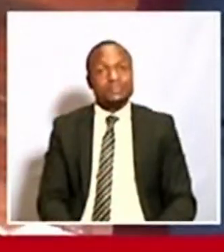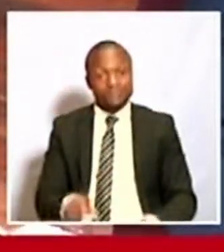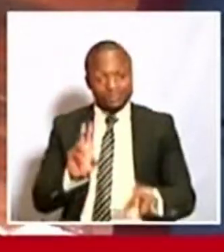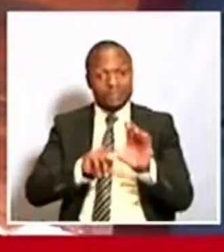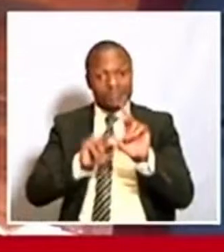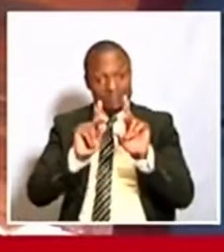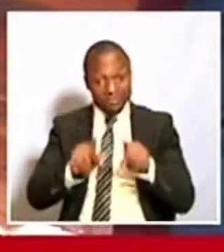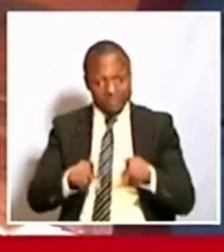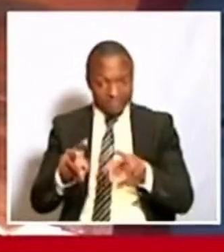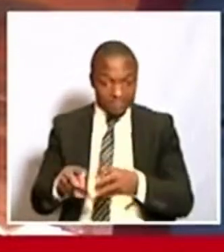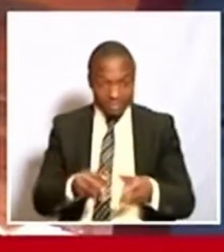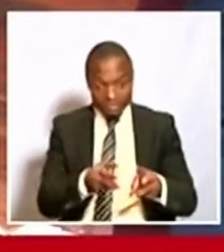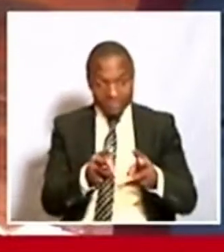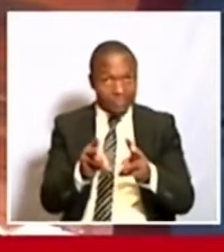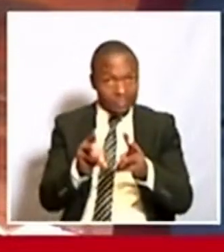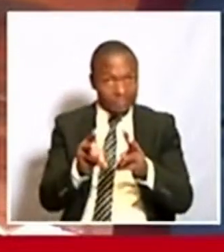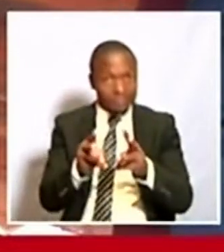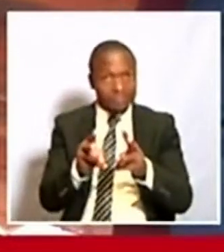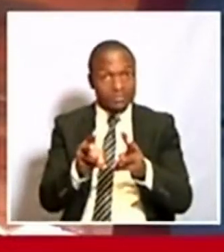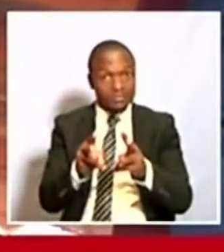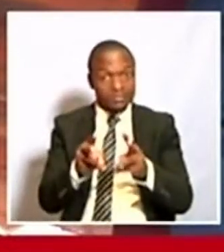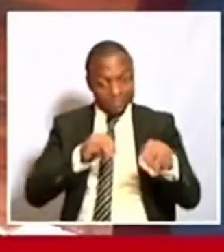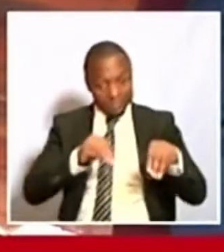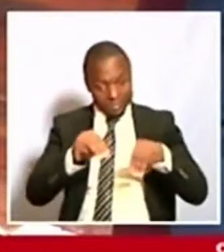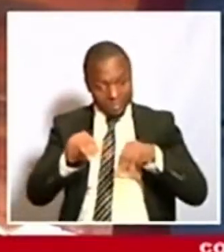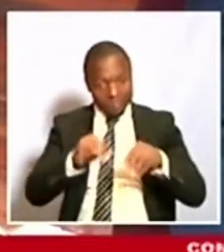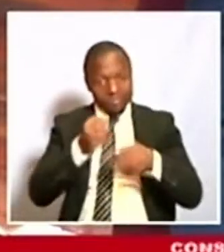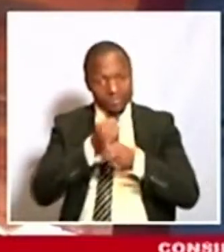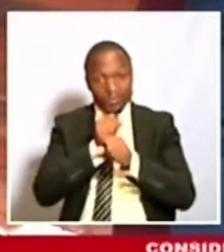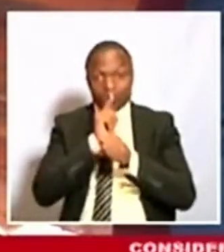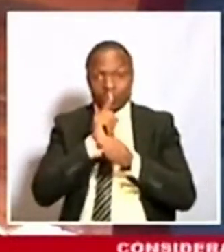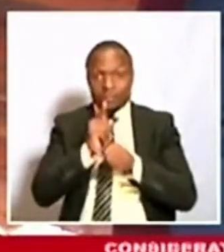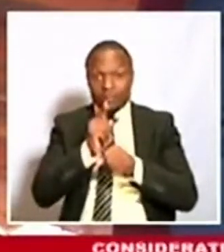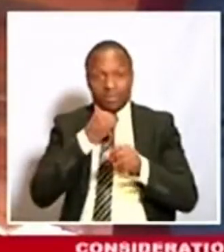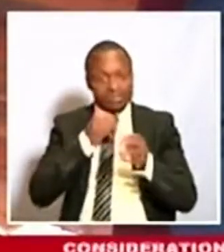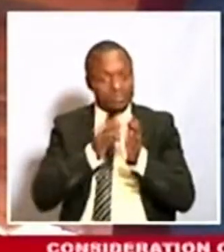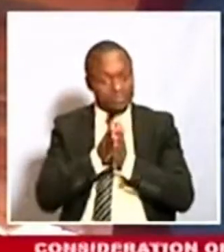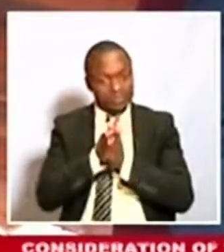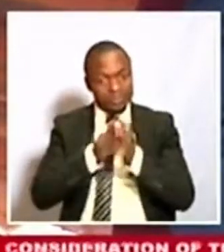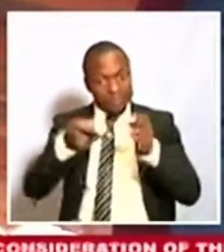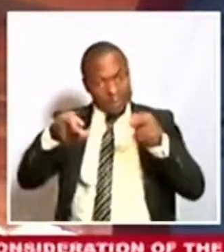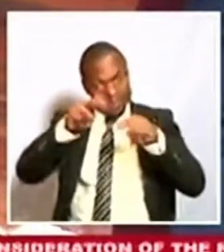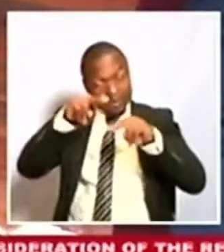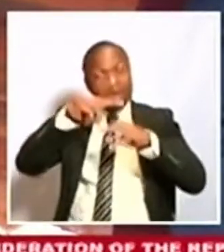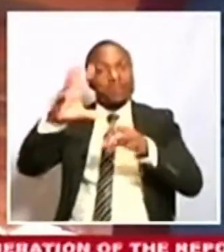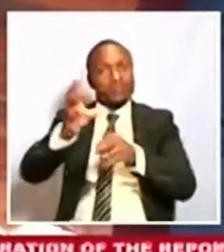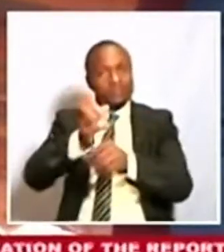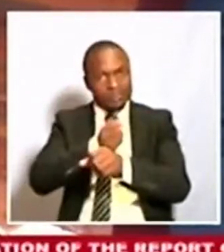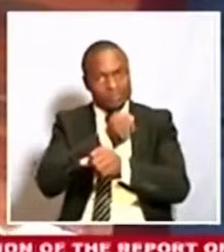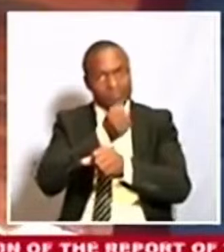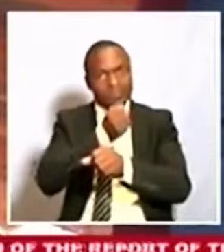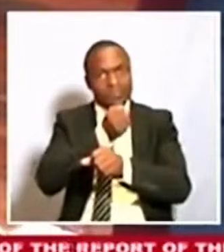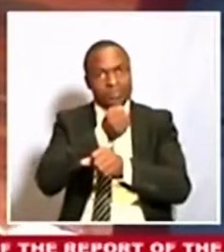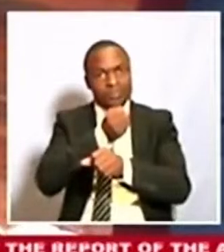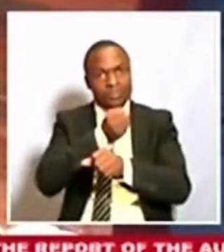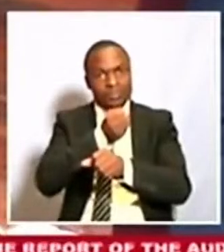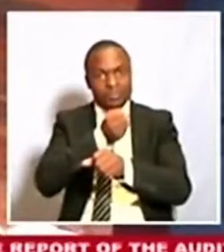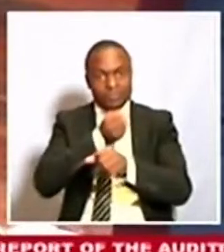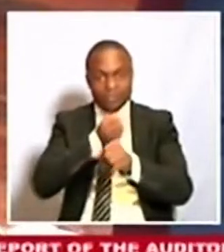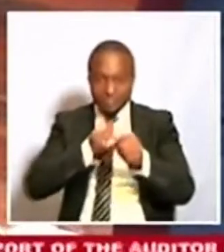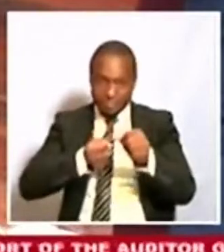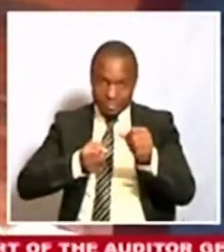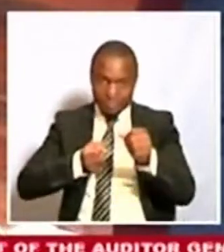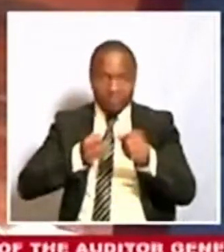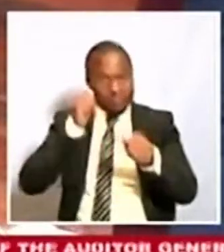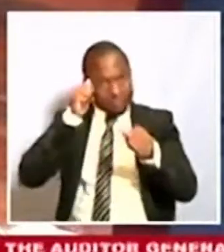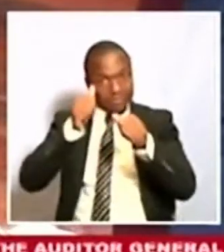Chair, the remedial measure is that management will ensure that the interest accrued is received at the stated time, because the